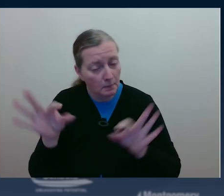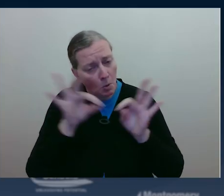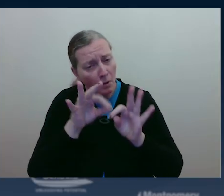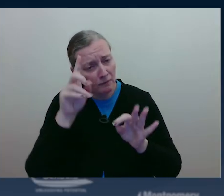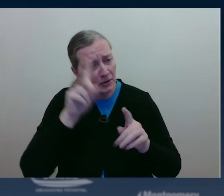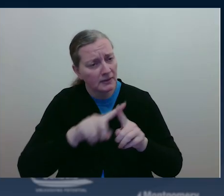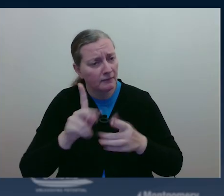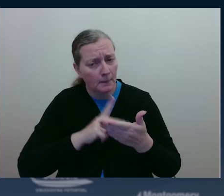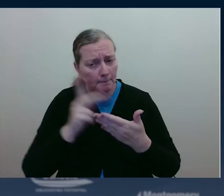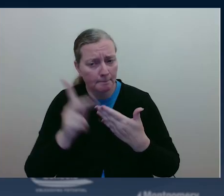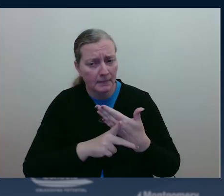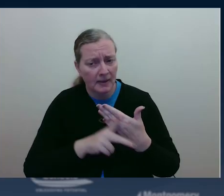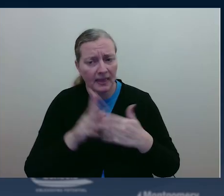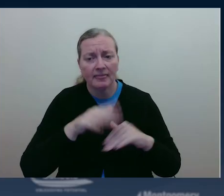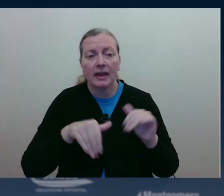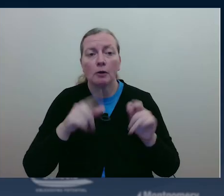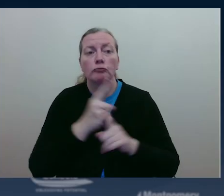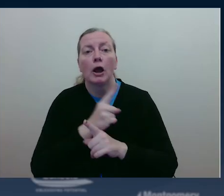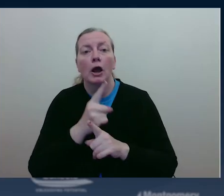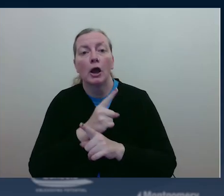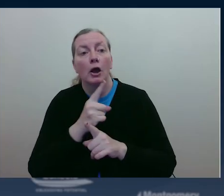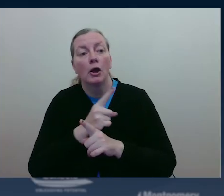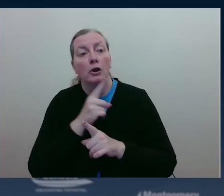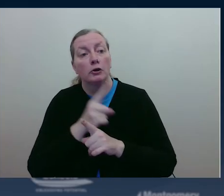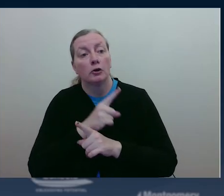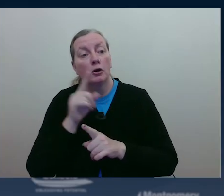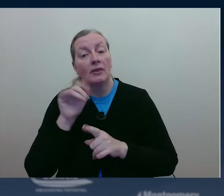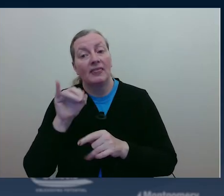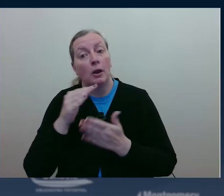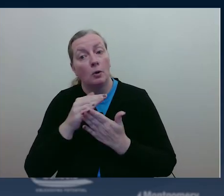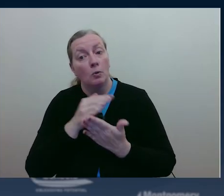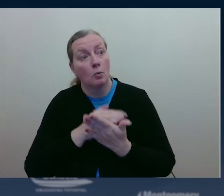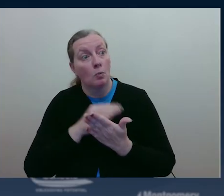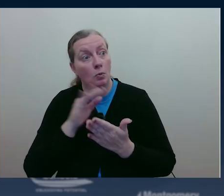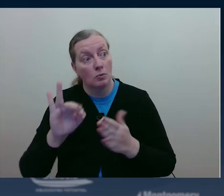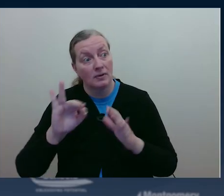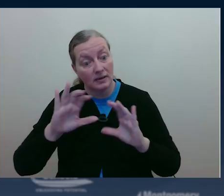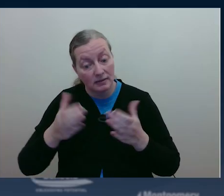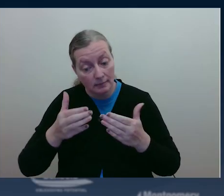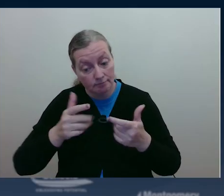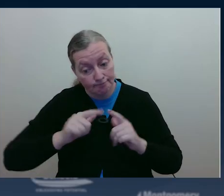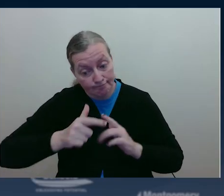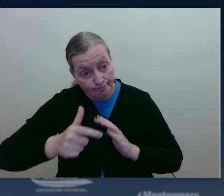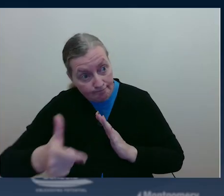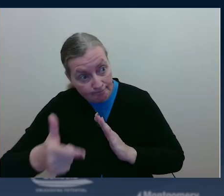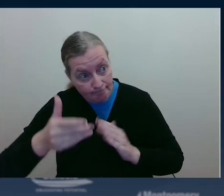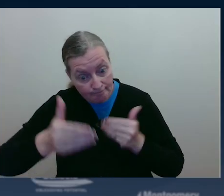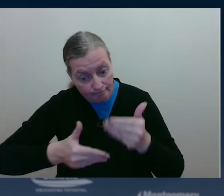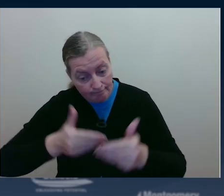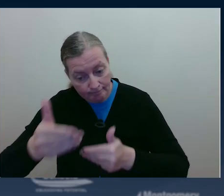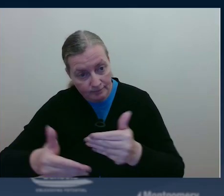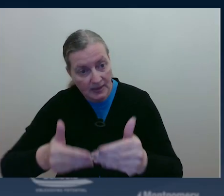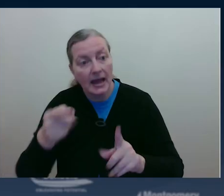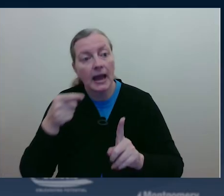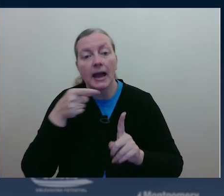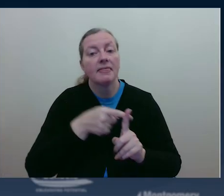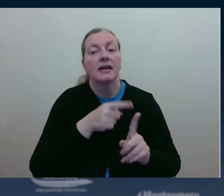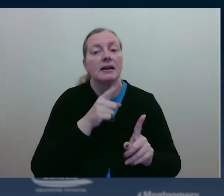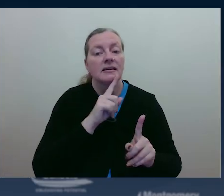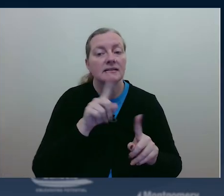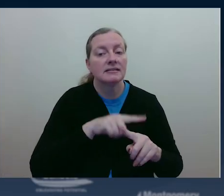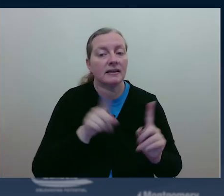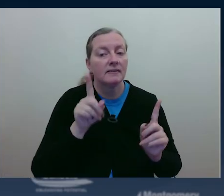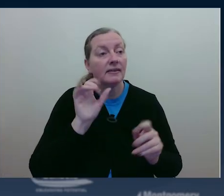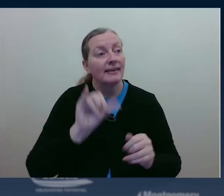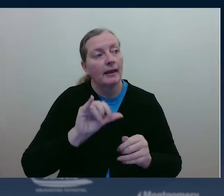sequences. Programs are opportunities for students to semi-immerse themselves in a content area. So